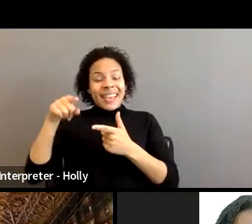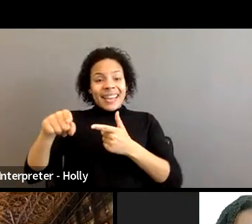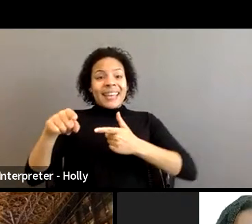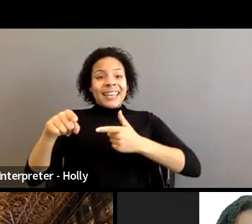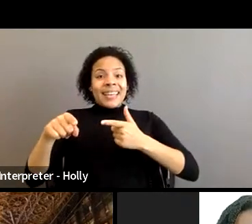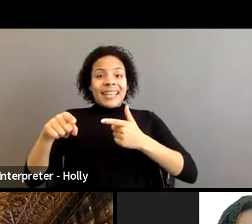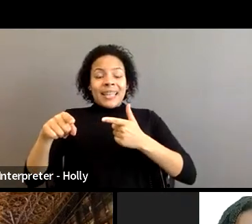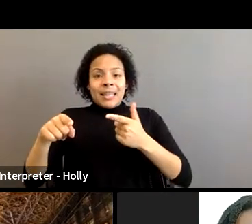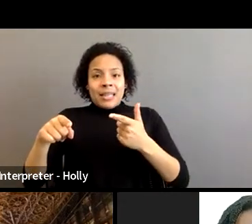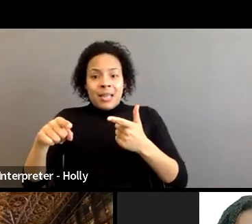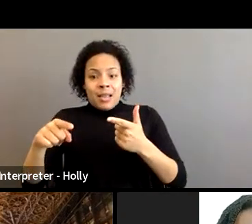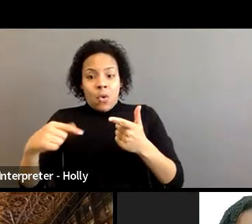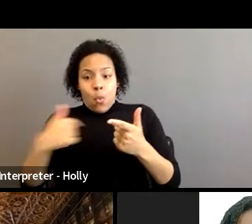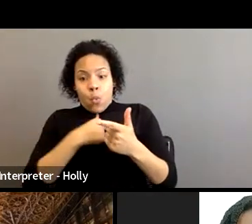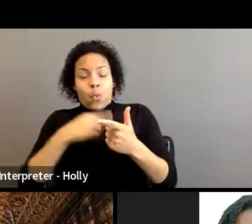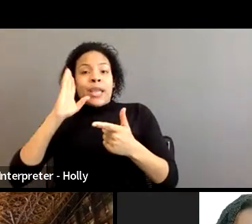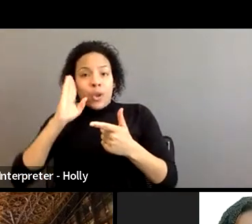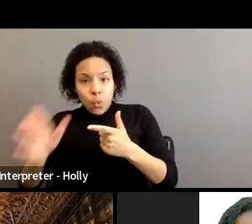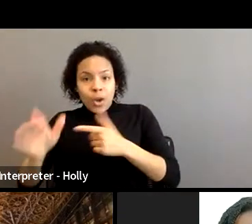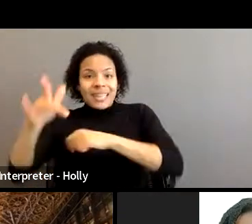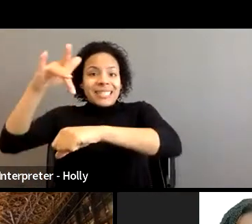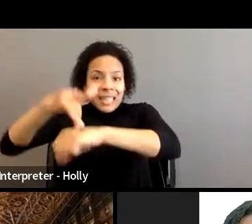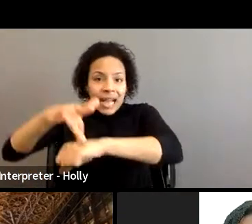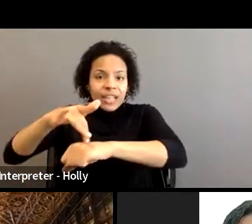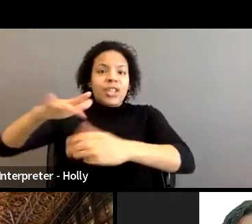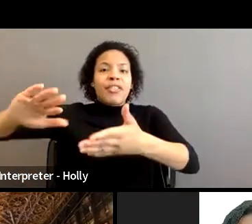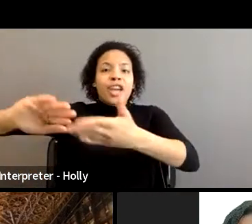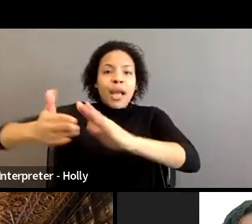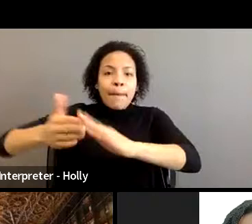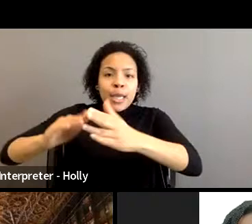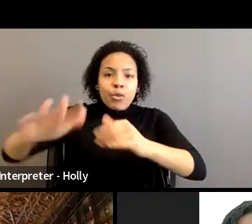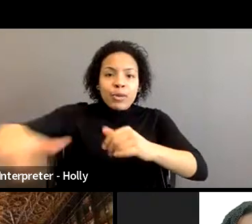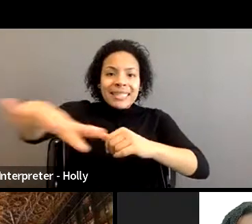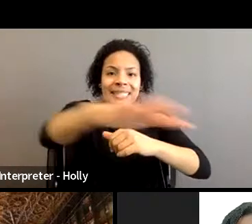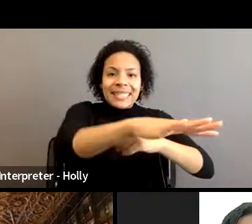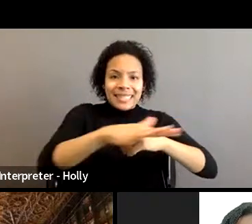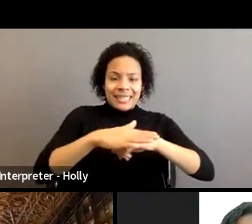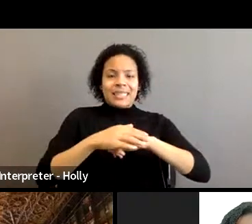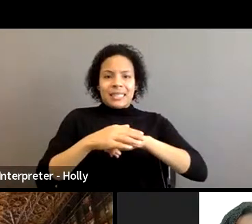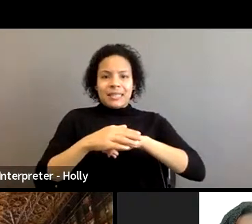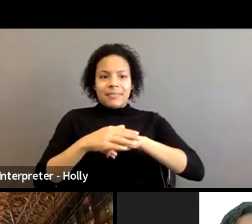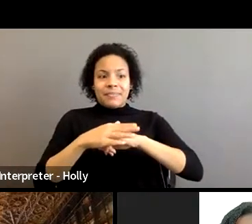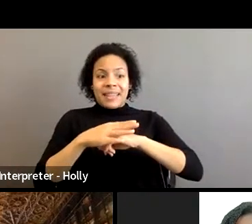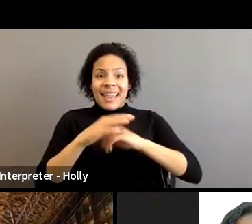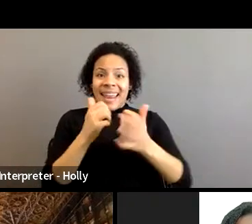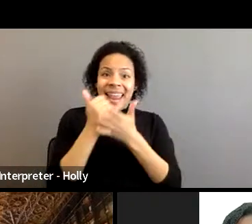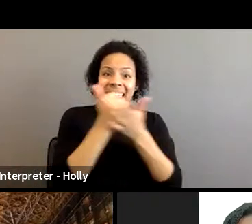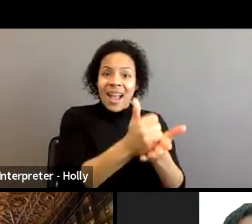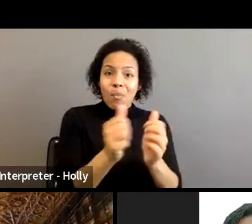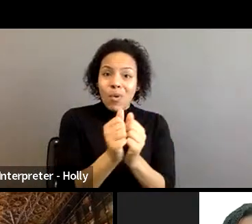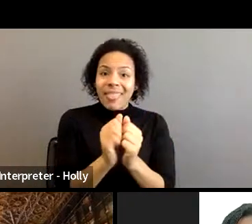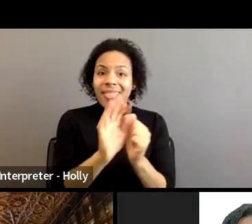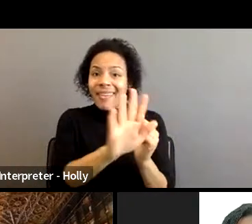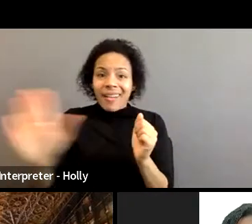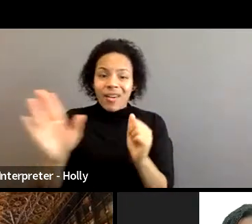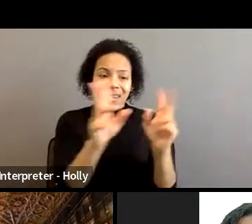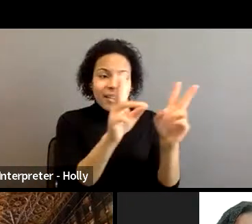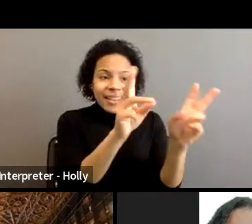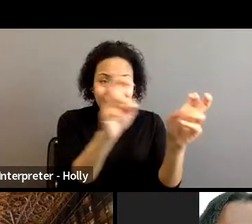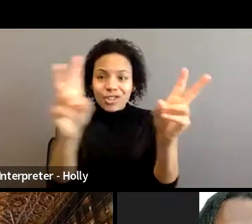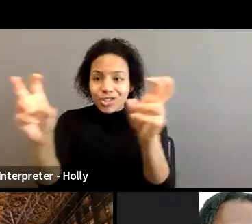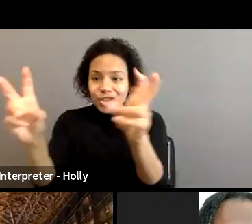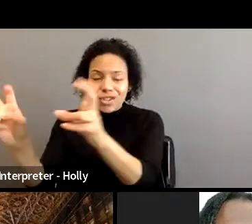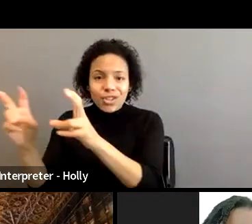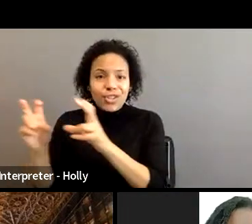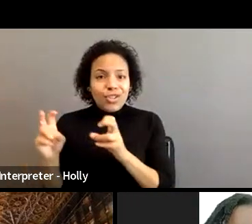of the communities in fixing the issues that are in the communities. Because I think a lot of us get ignited on campus. I mean, my